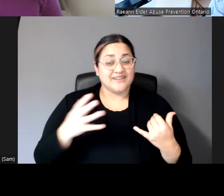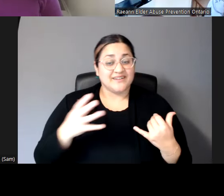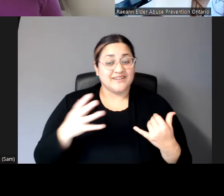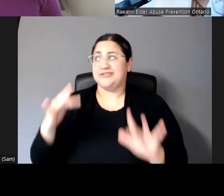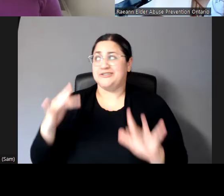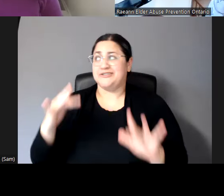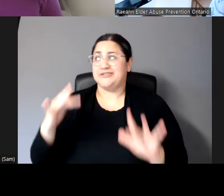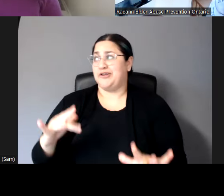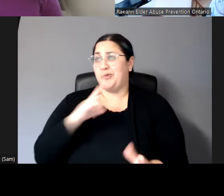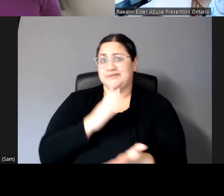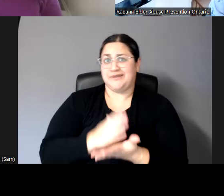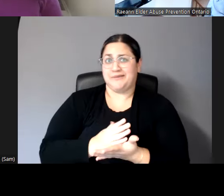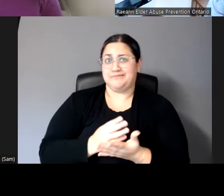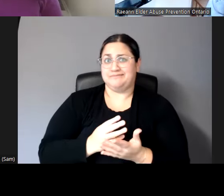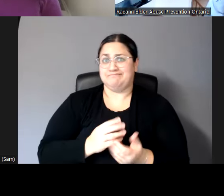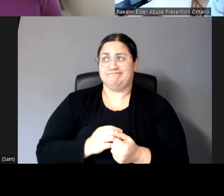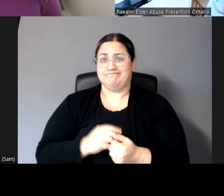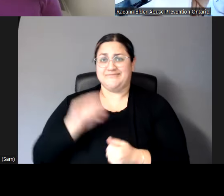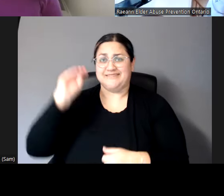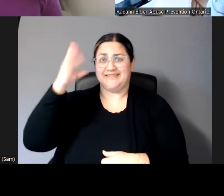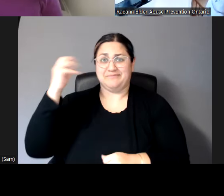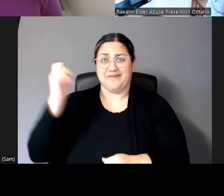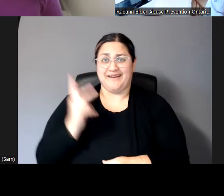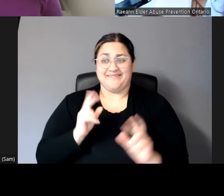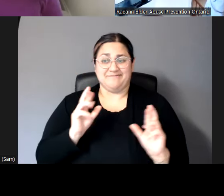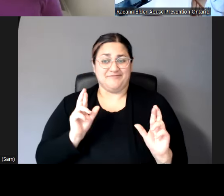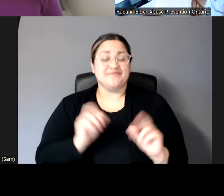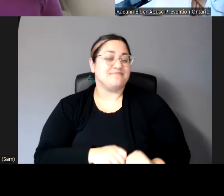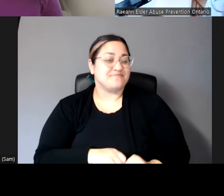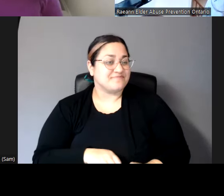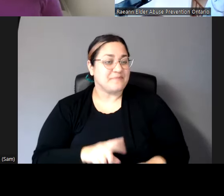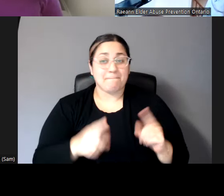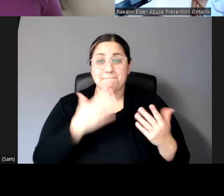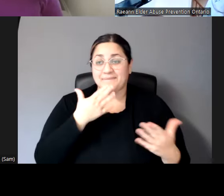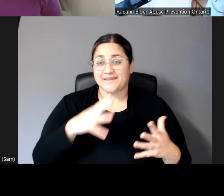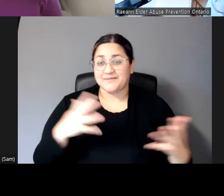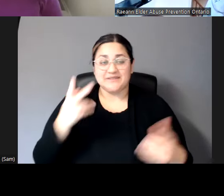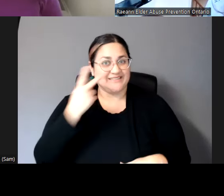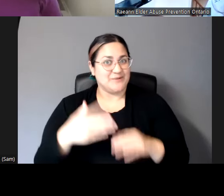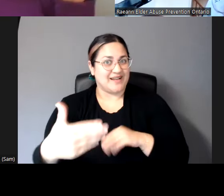and the sun comes out again. So thank you all, and we'll see you at our next webinar.